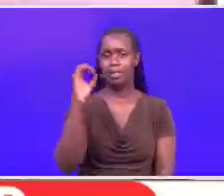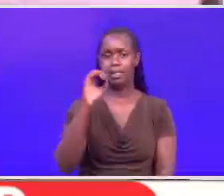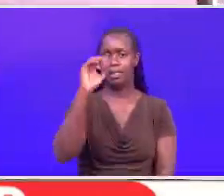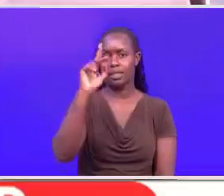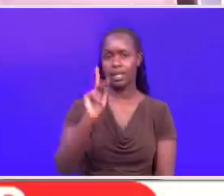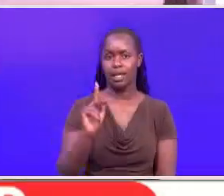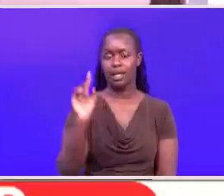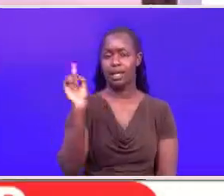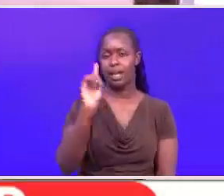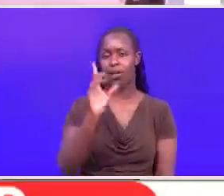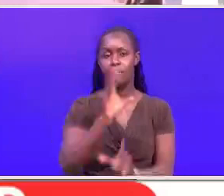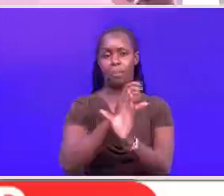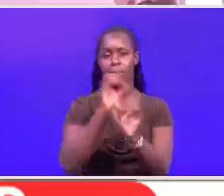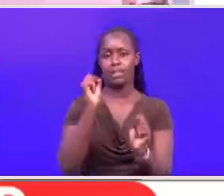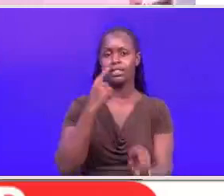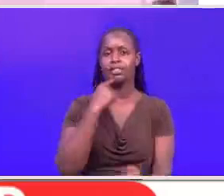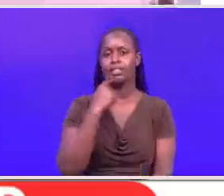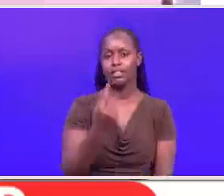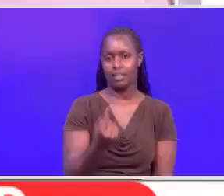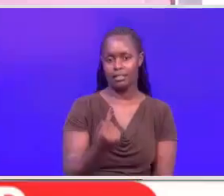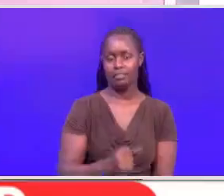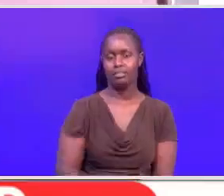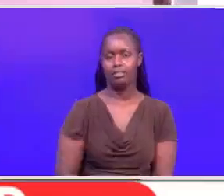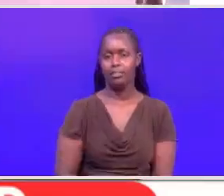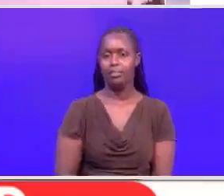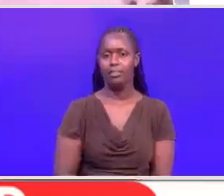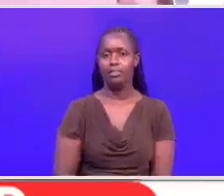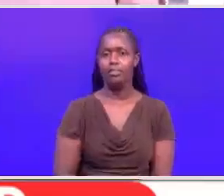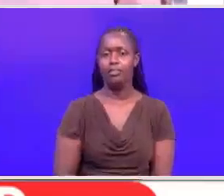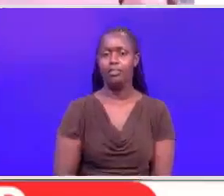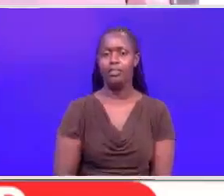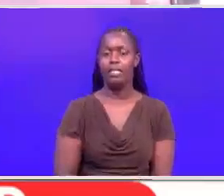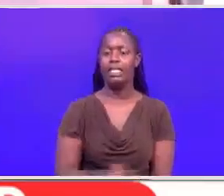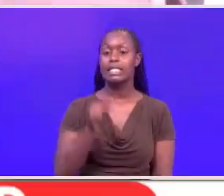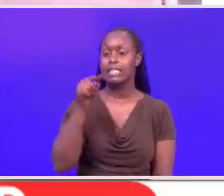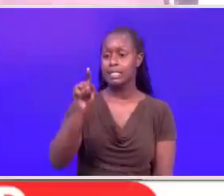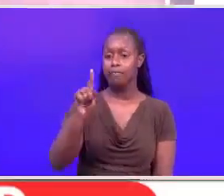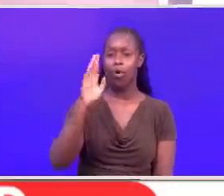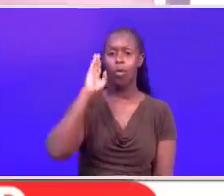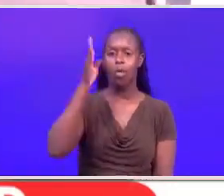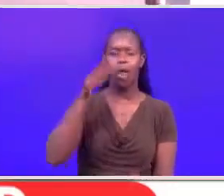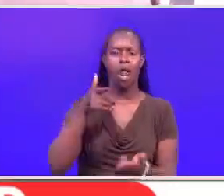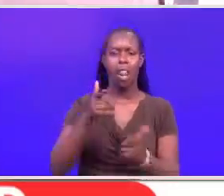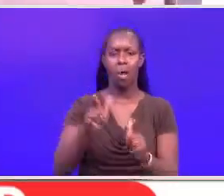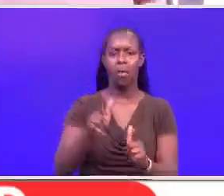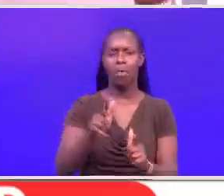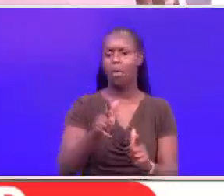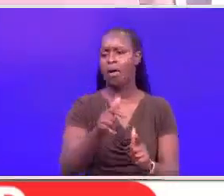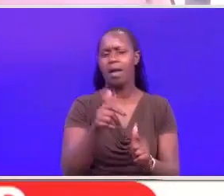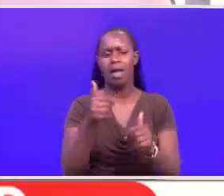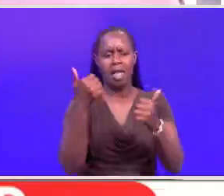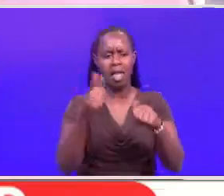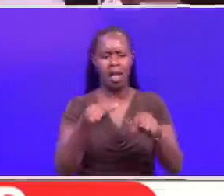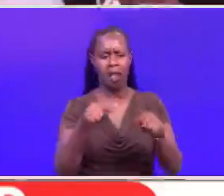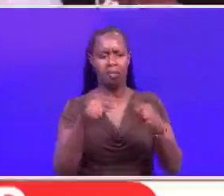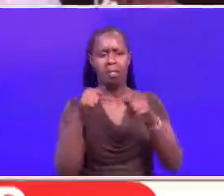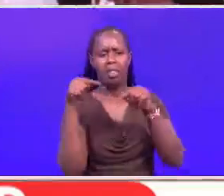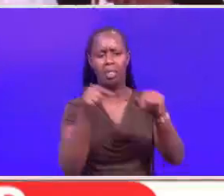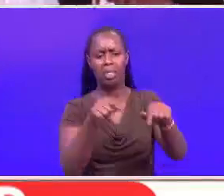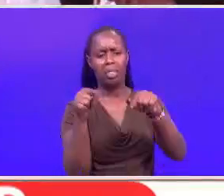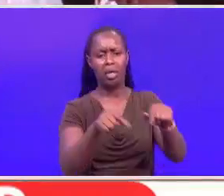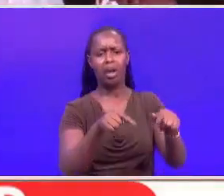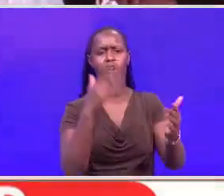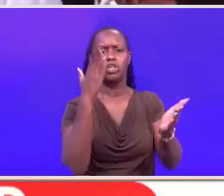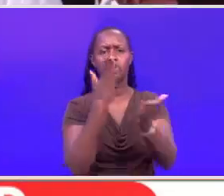Nairobi, the head of state declared that he will not allow any amount of criticisms to deter him from